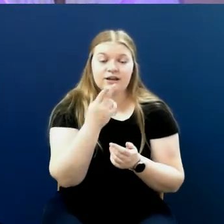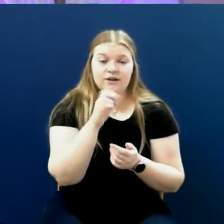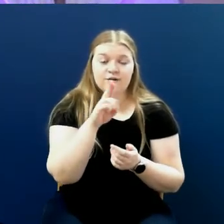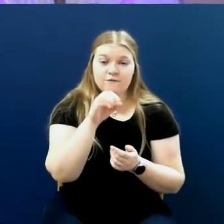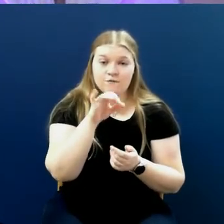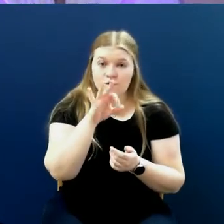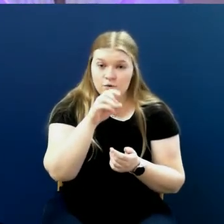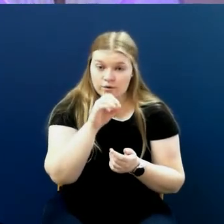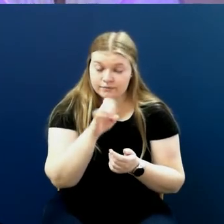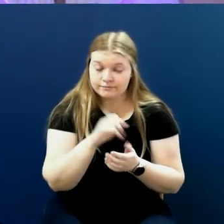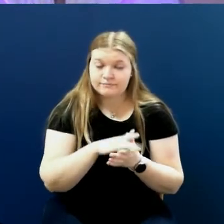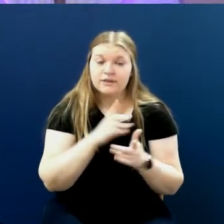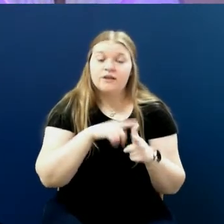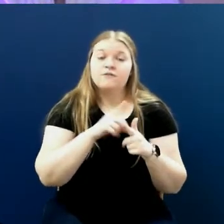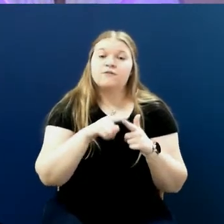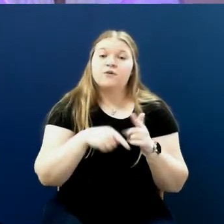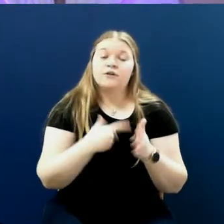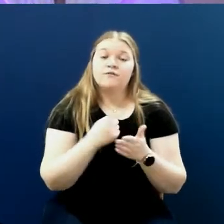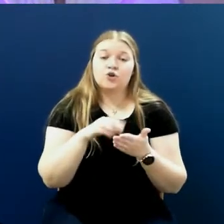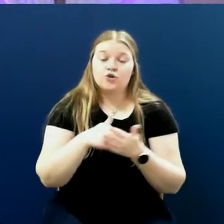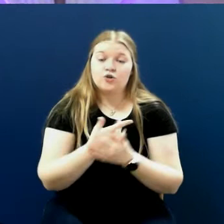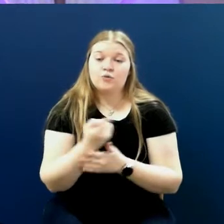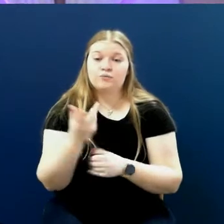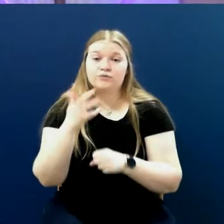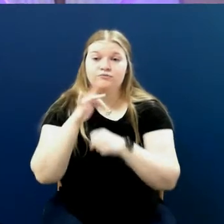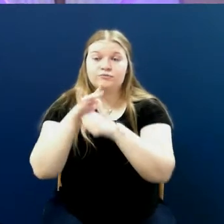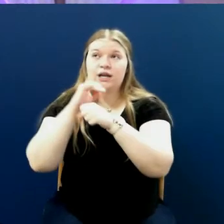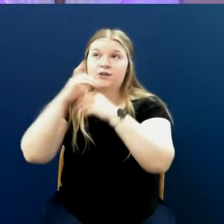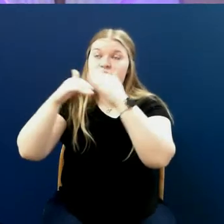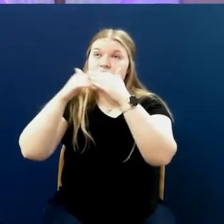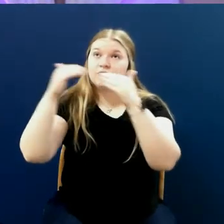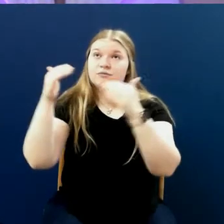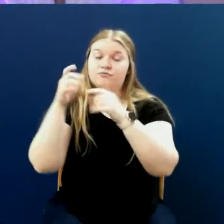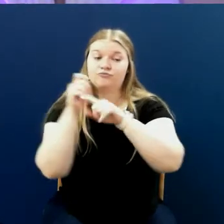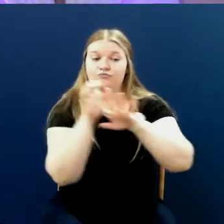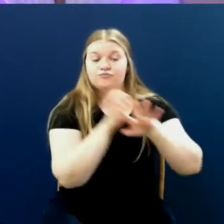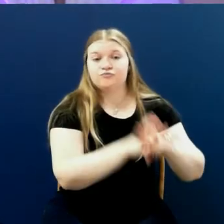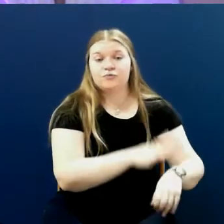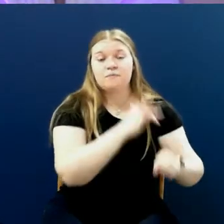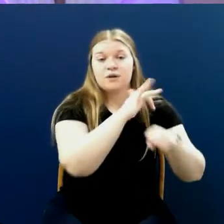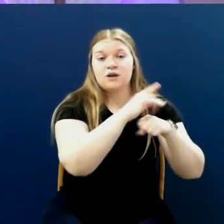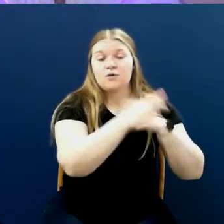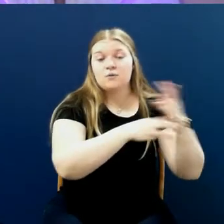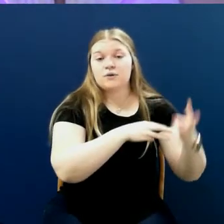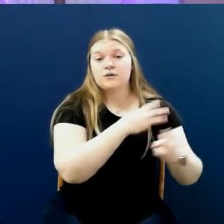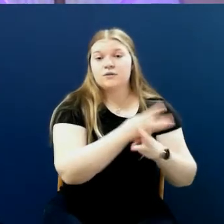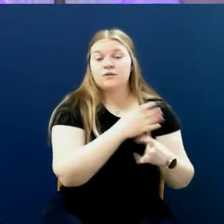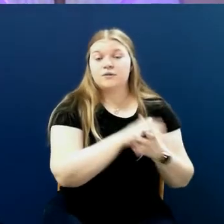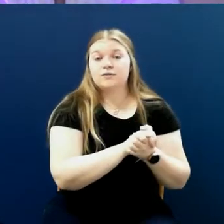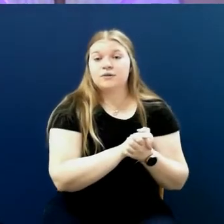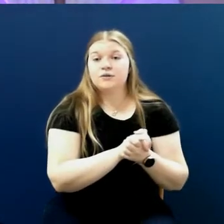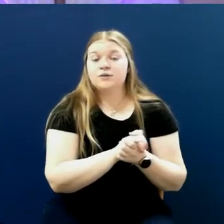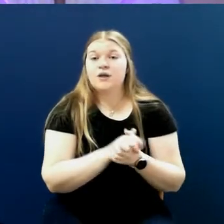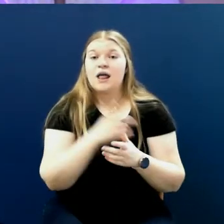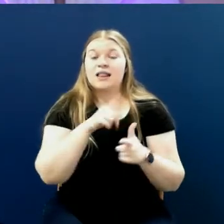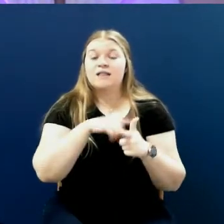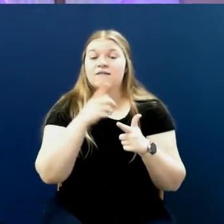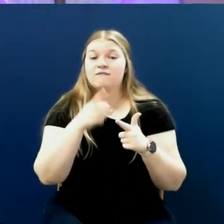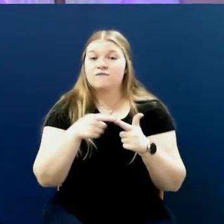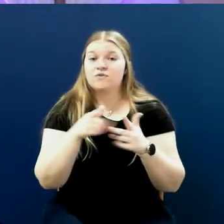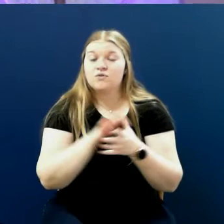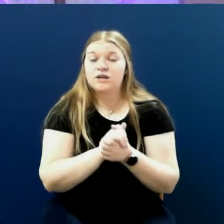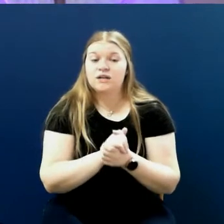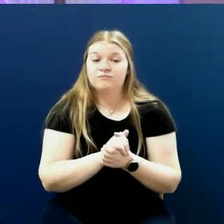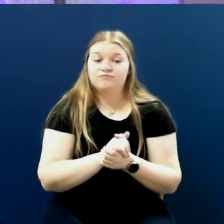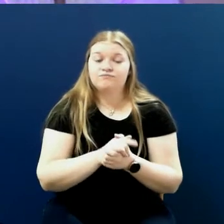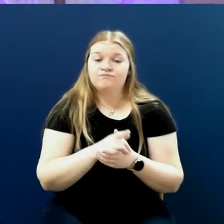have a new person who put on the mind of Christ, put off the mind of the world, therefore, as the elect of God, holy